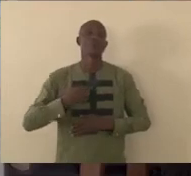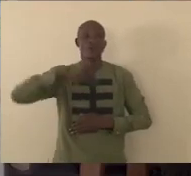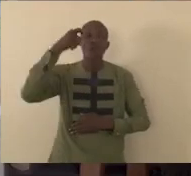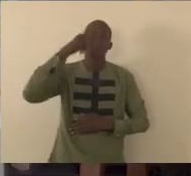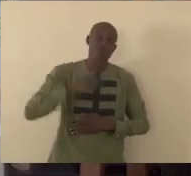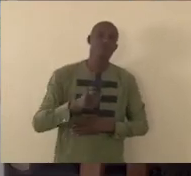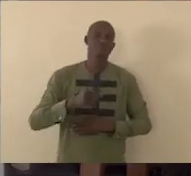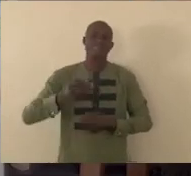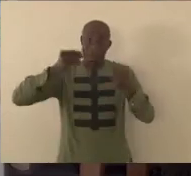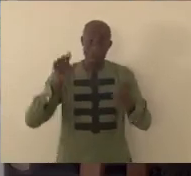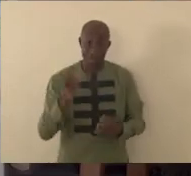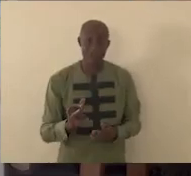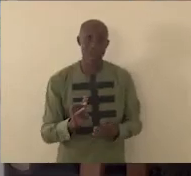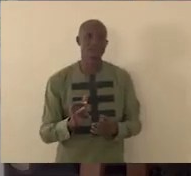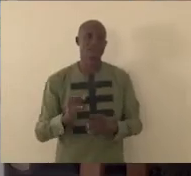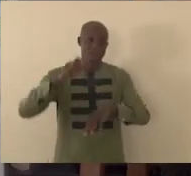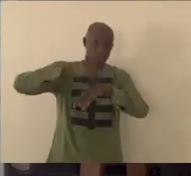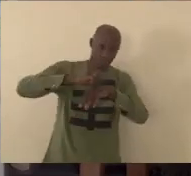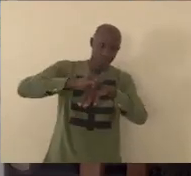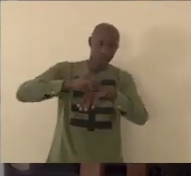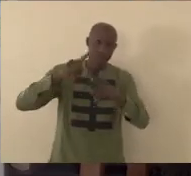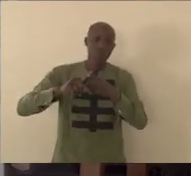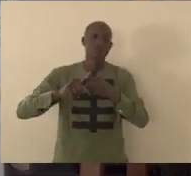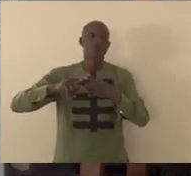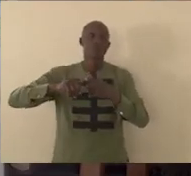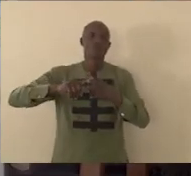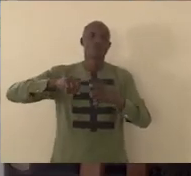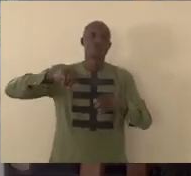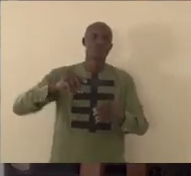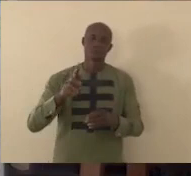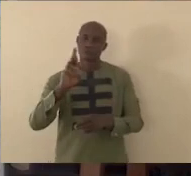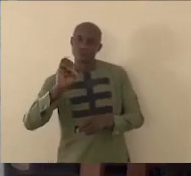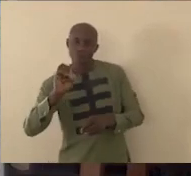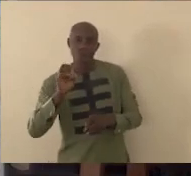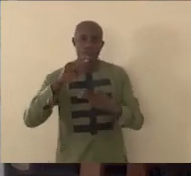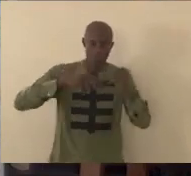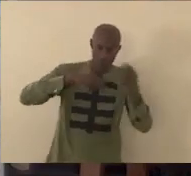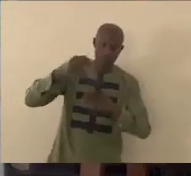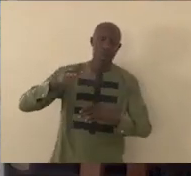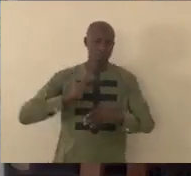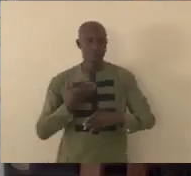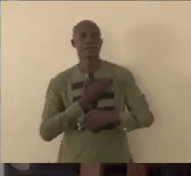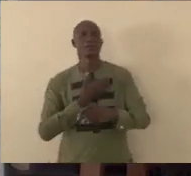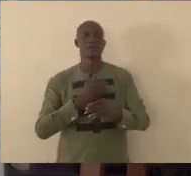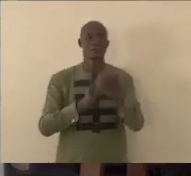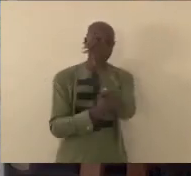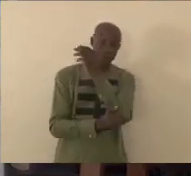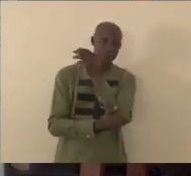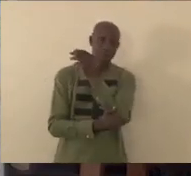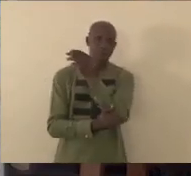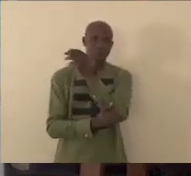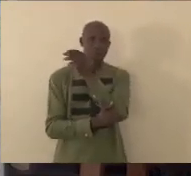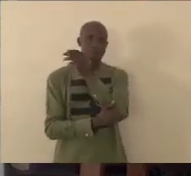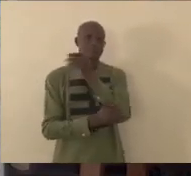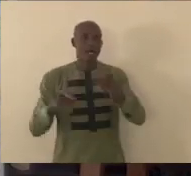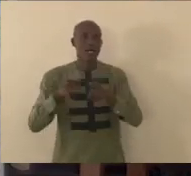must immediately engage in the radical restructuring of our nation and trace our steps back to the federalist route negotiated